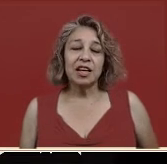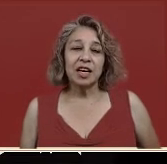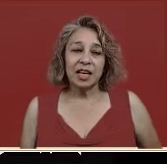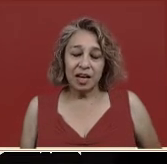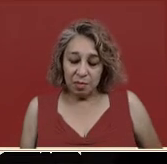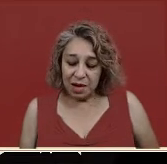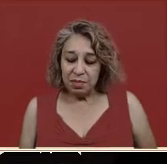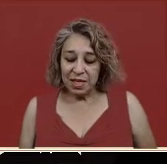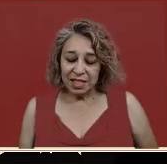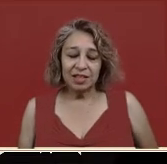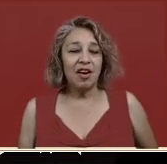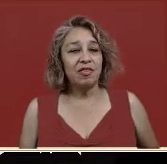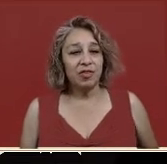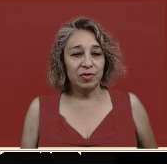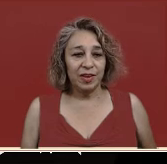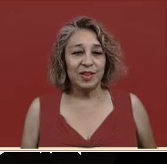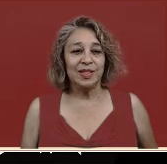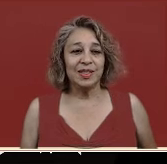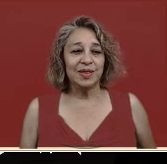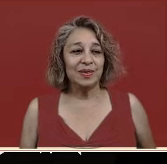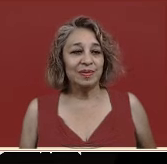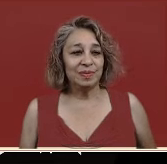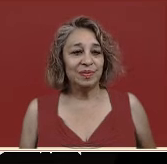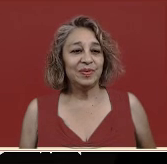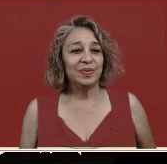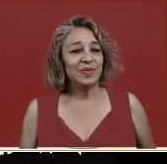And commitments are fulfilled.